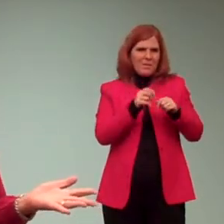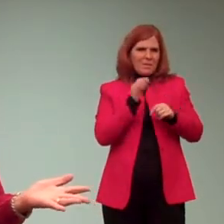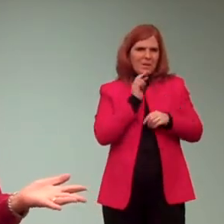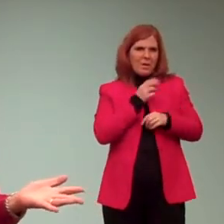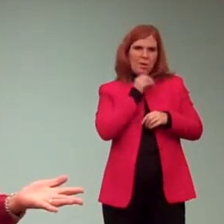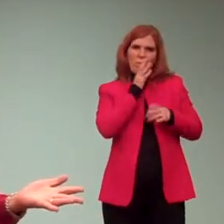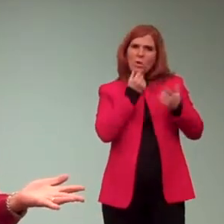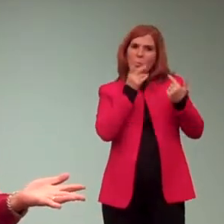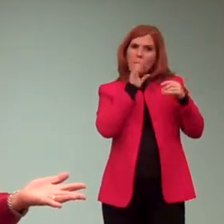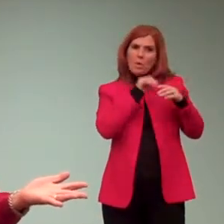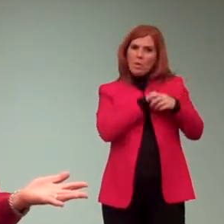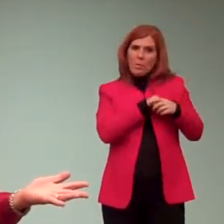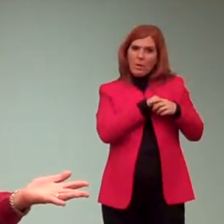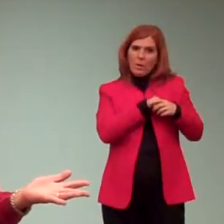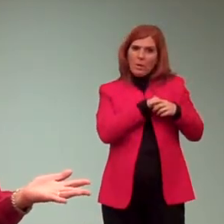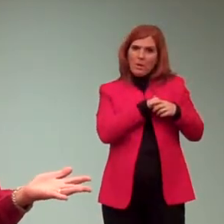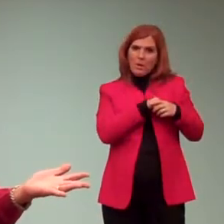into.